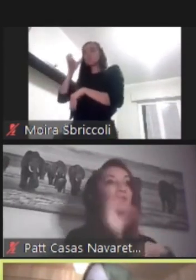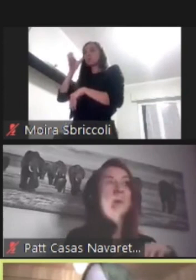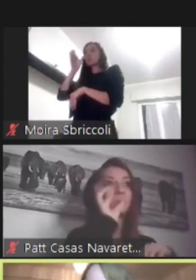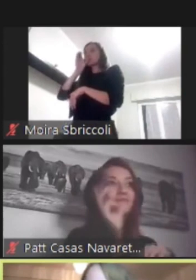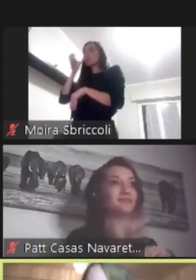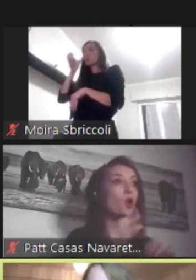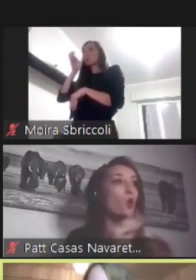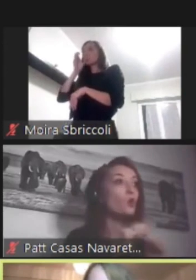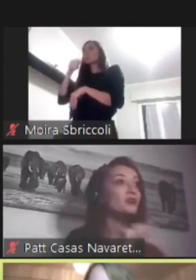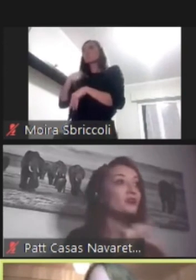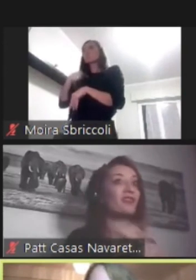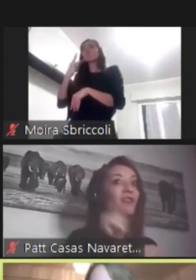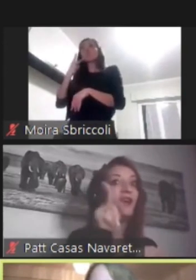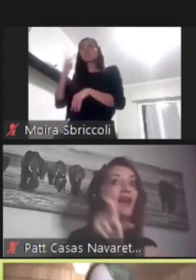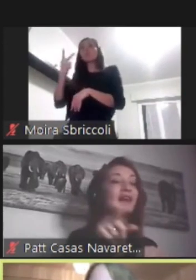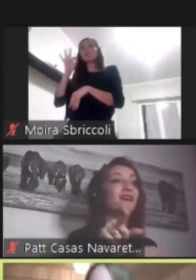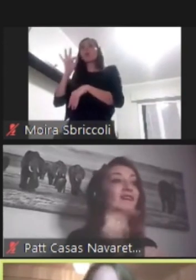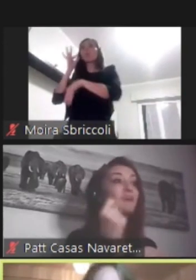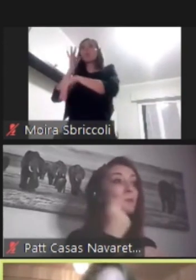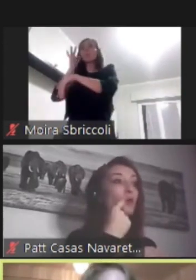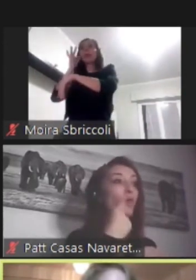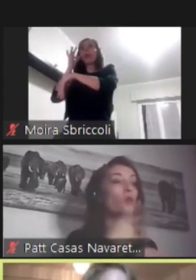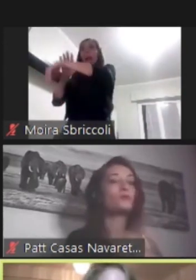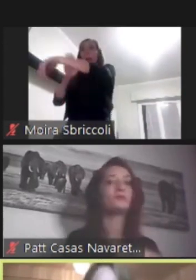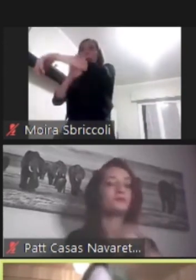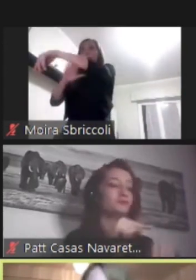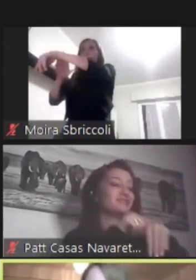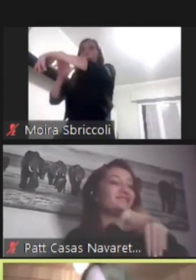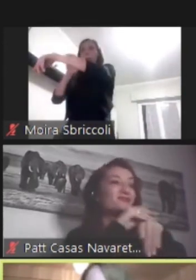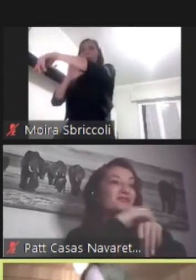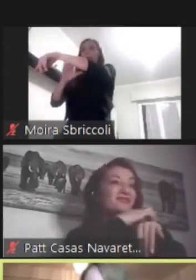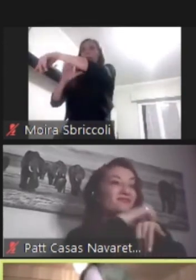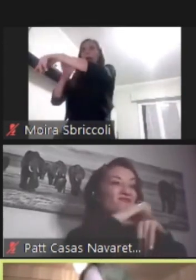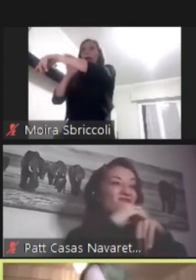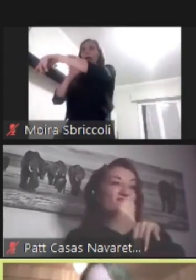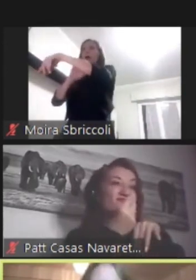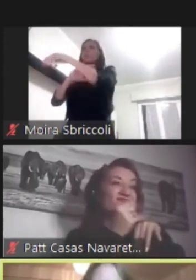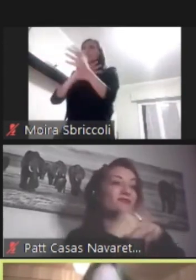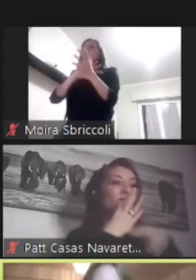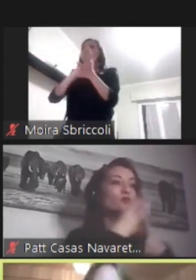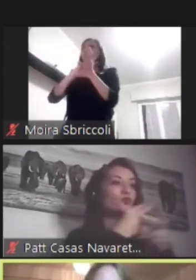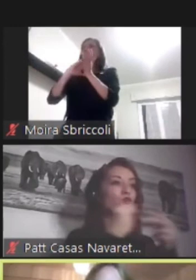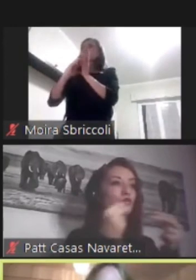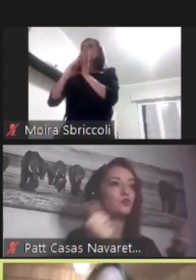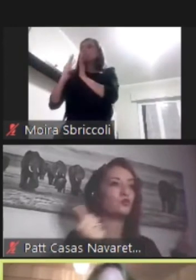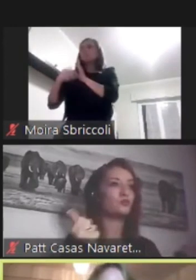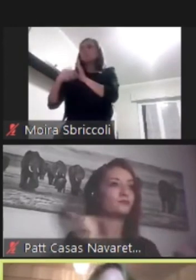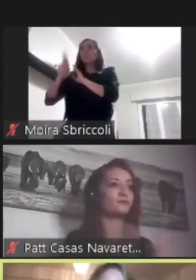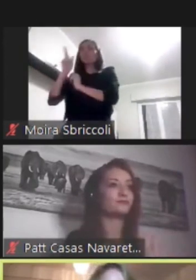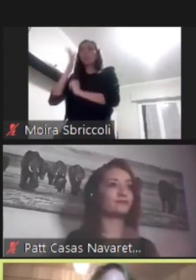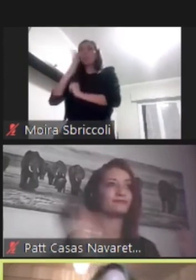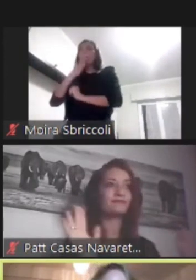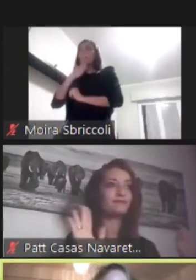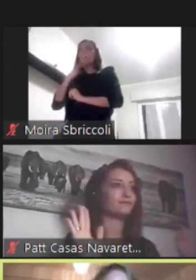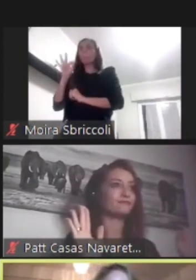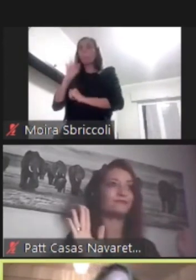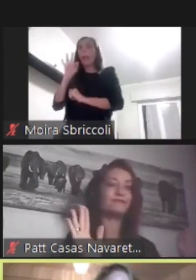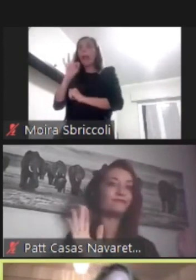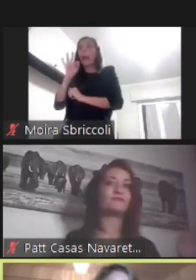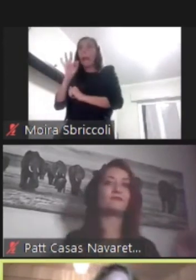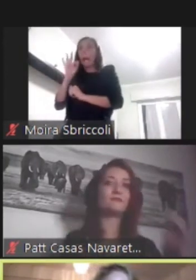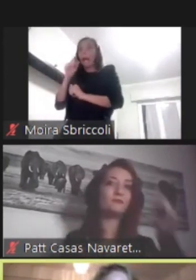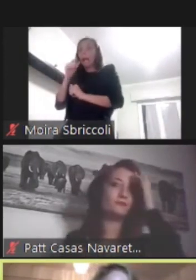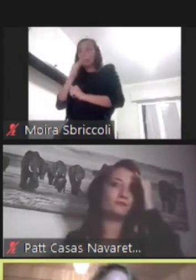different areas of the body and how wonderfully nourishing it actually is.